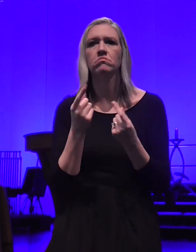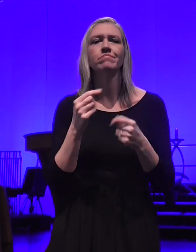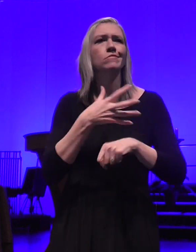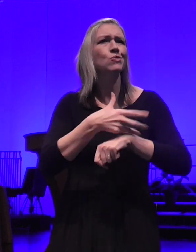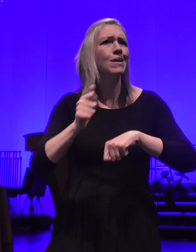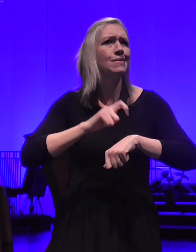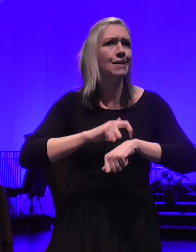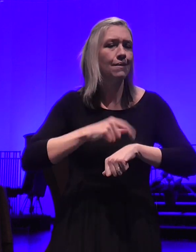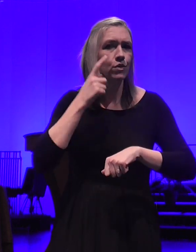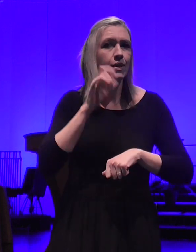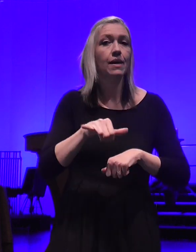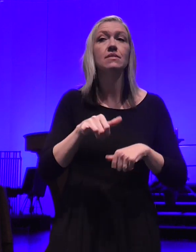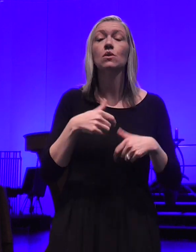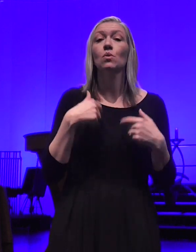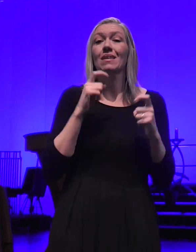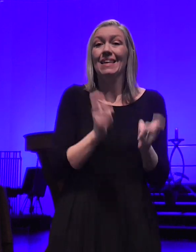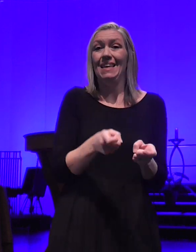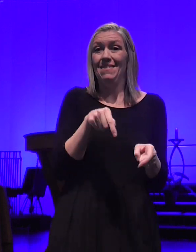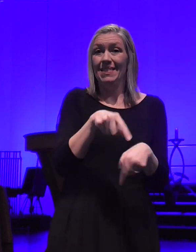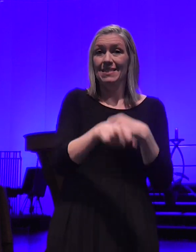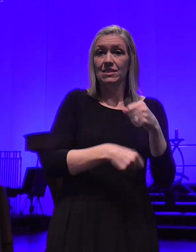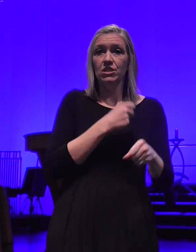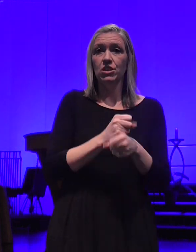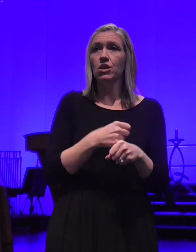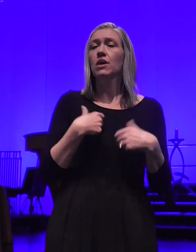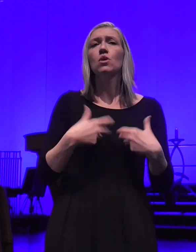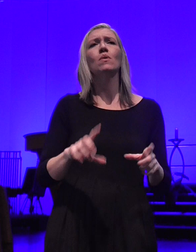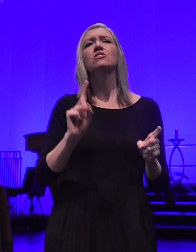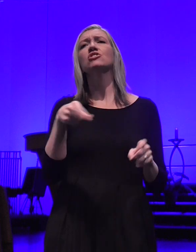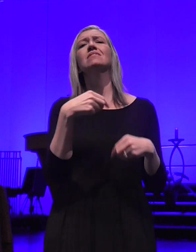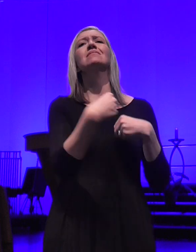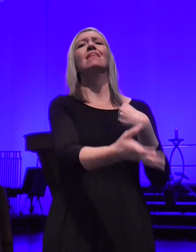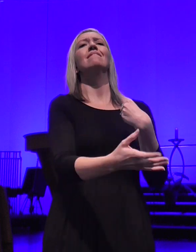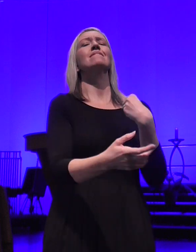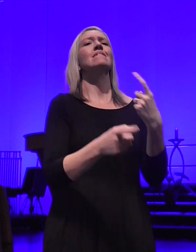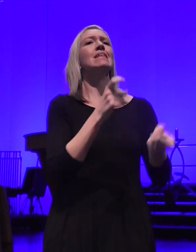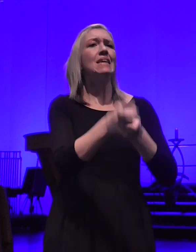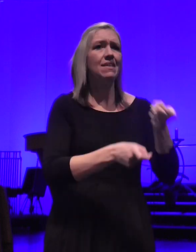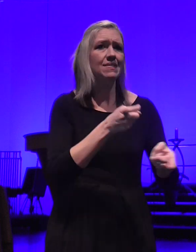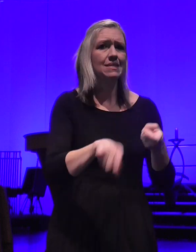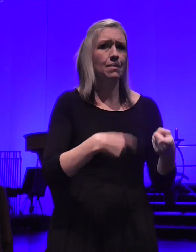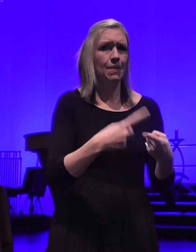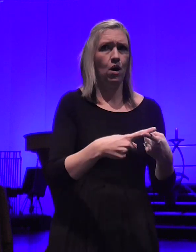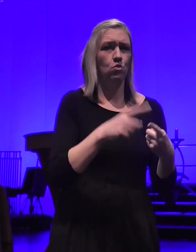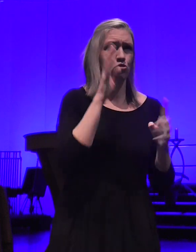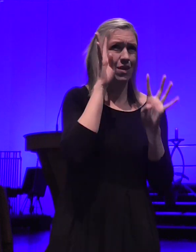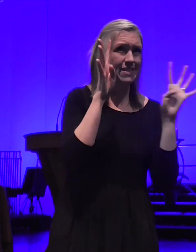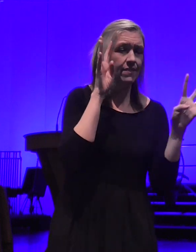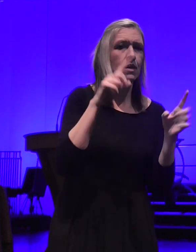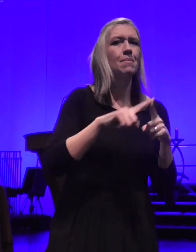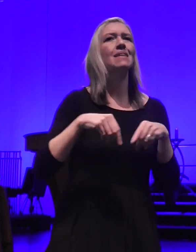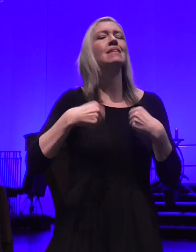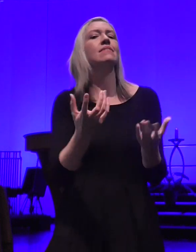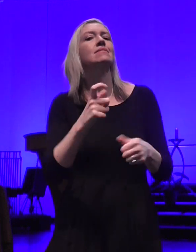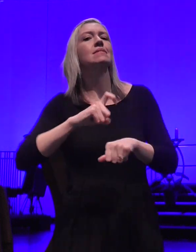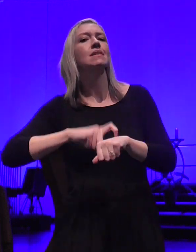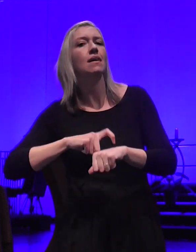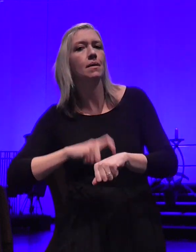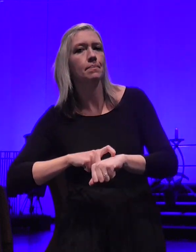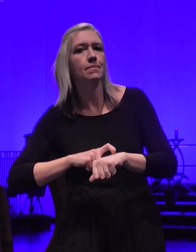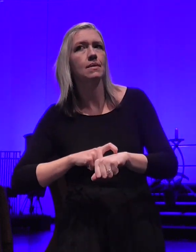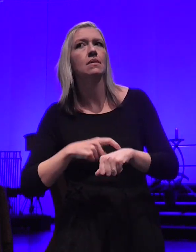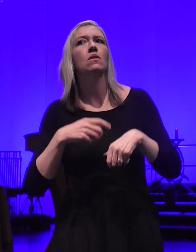her this year isn't just things to be creative with, it's the time to do them. And so I hope to make little cutouts with this date